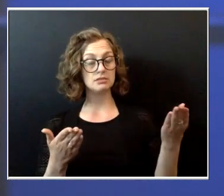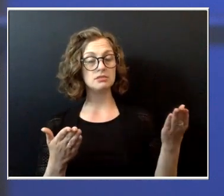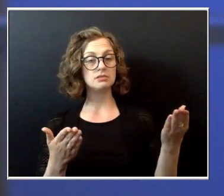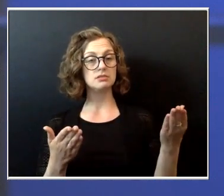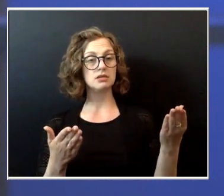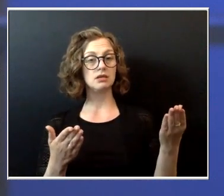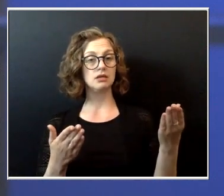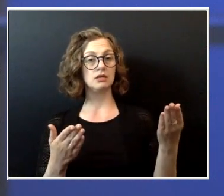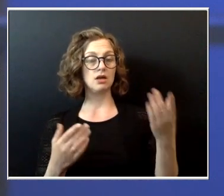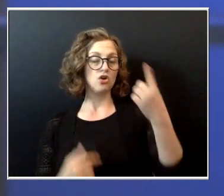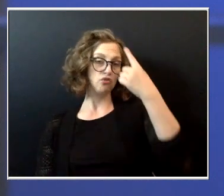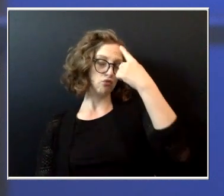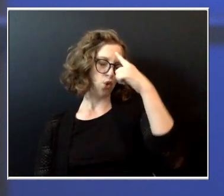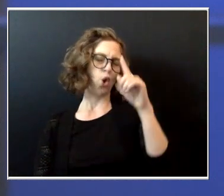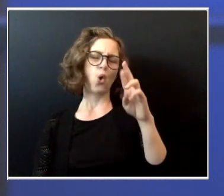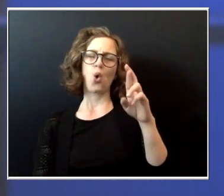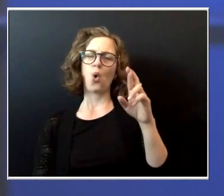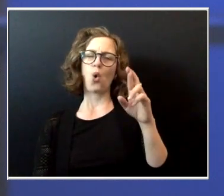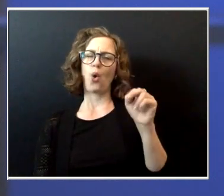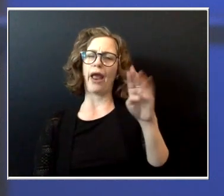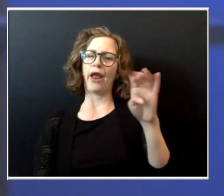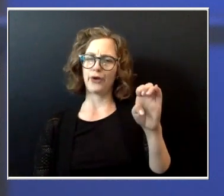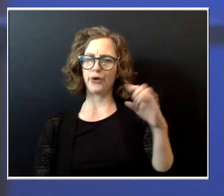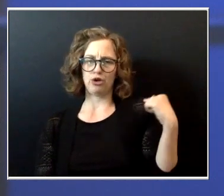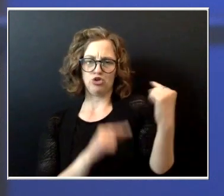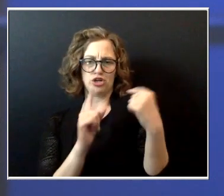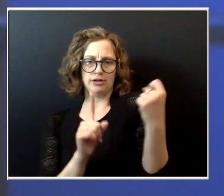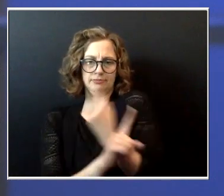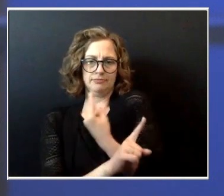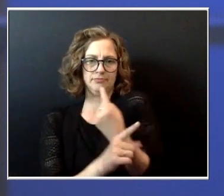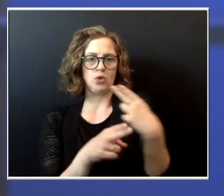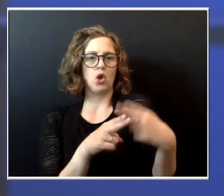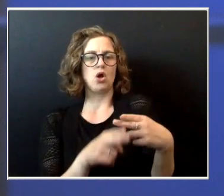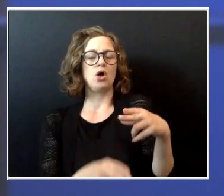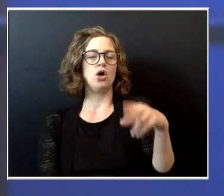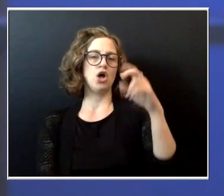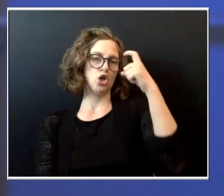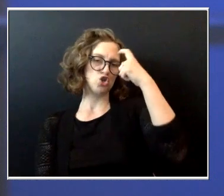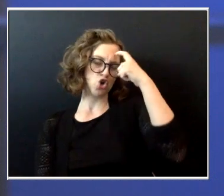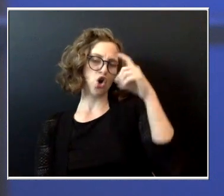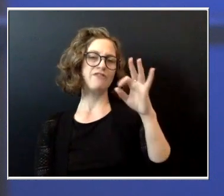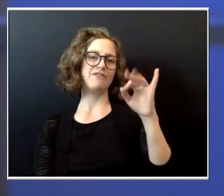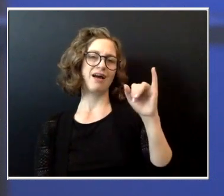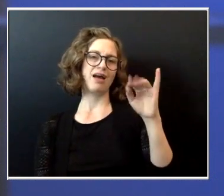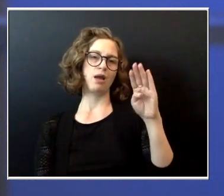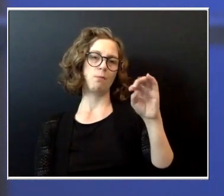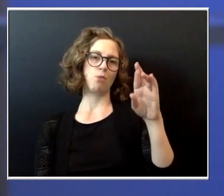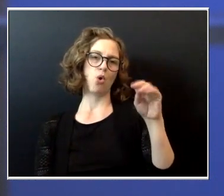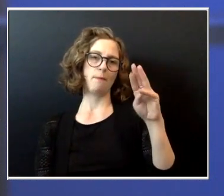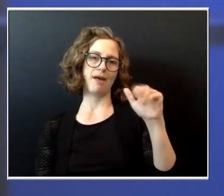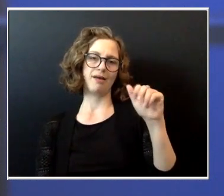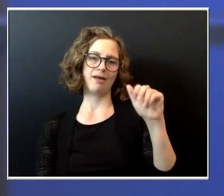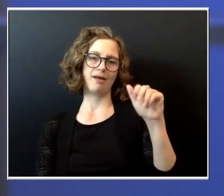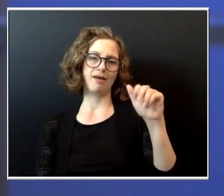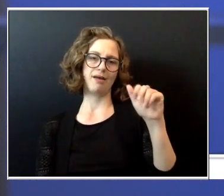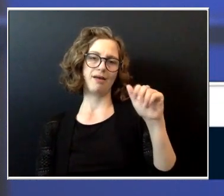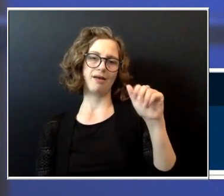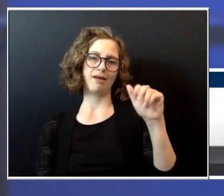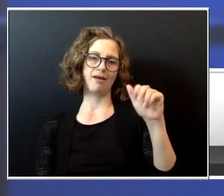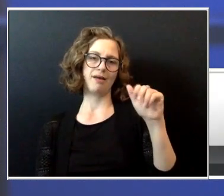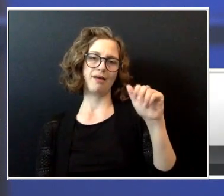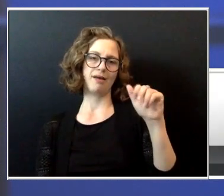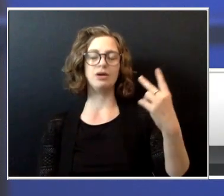rare genetic disorder called neurofibromatosis 2, where you get tumors on both your hearing and balance nerve that use